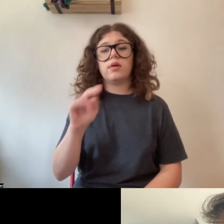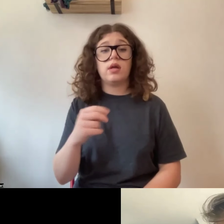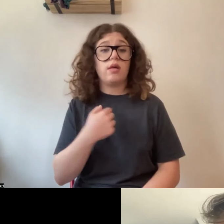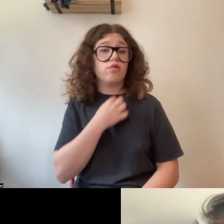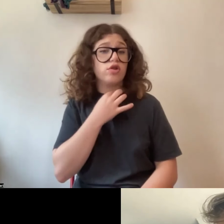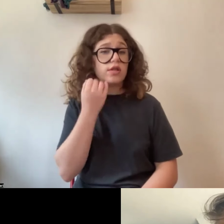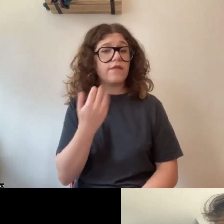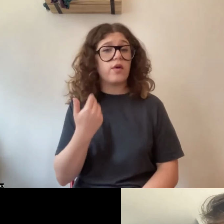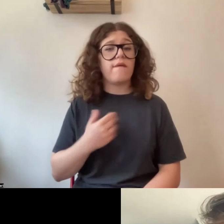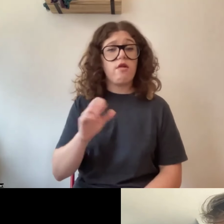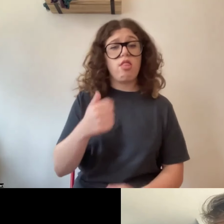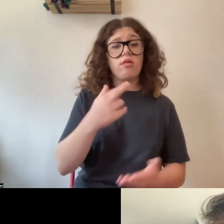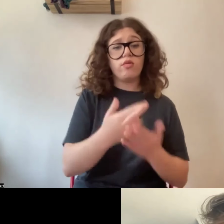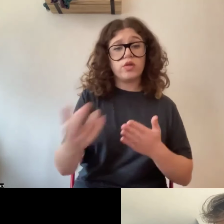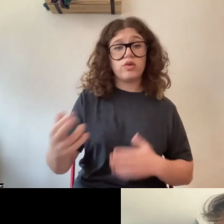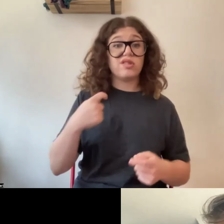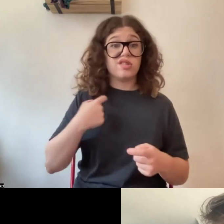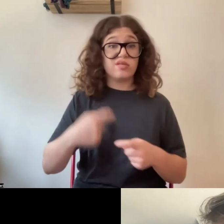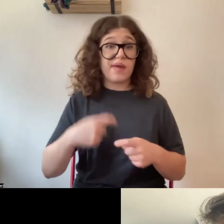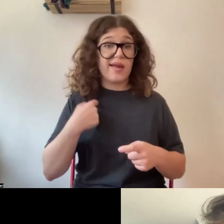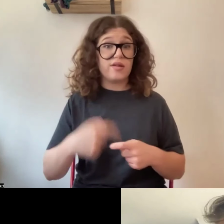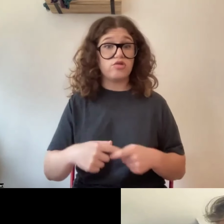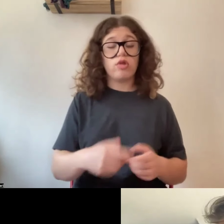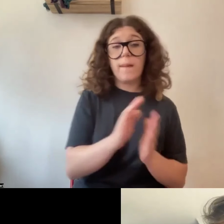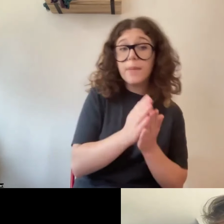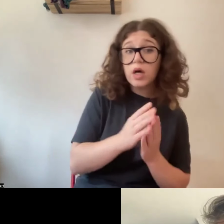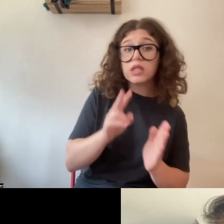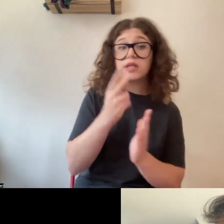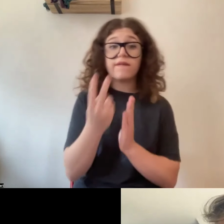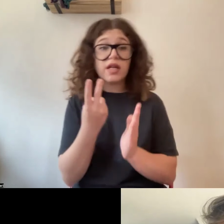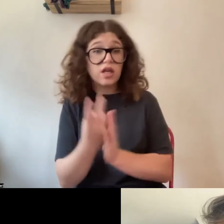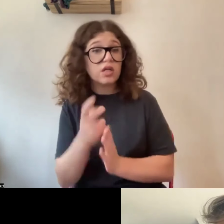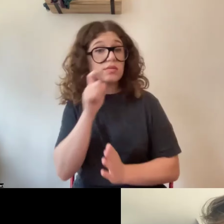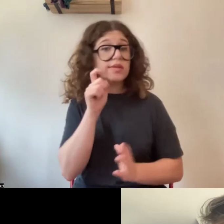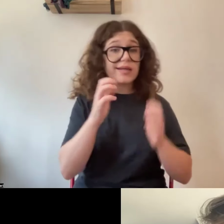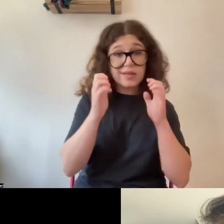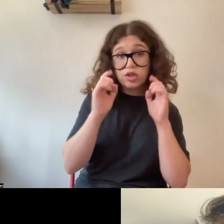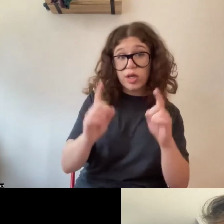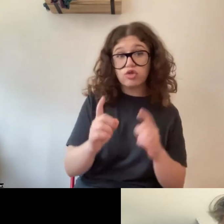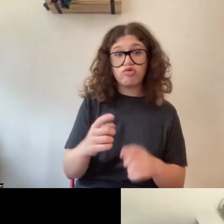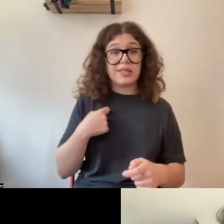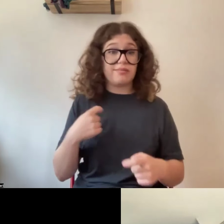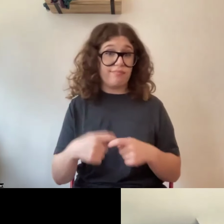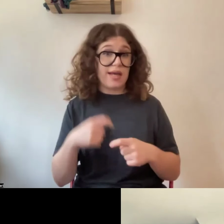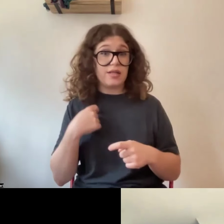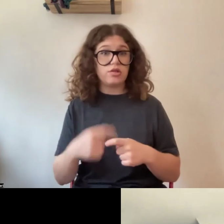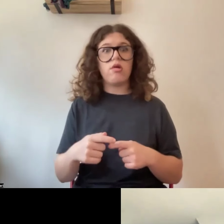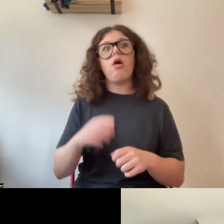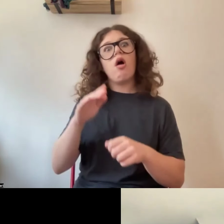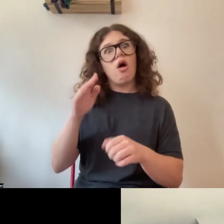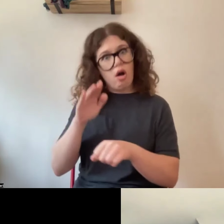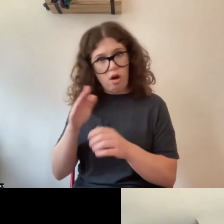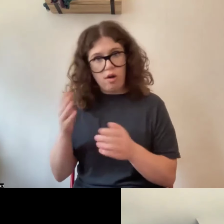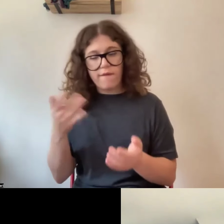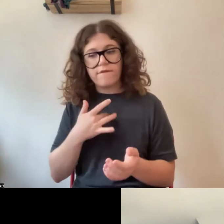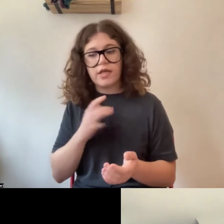Spanish for caregivers, such as books, videos for sex ed. CPS curriculum often focuses on English resources that